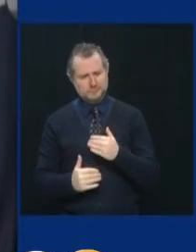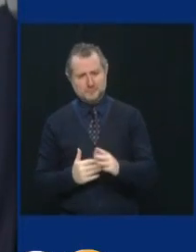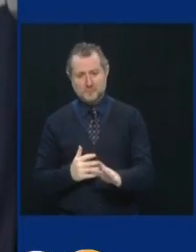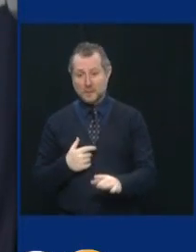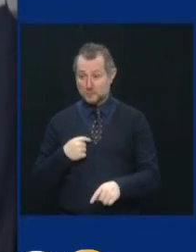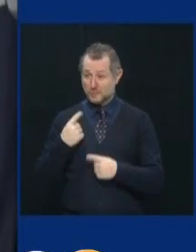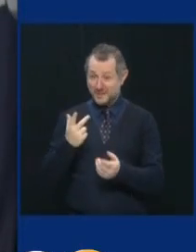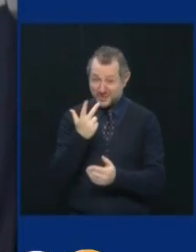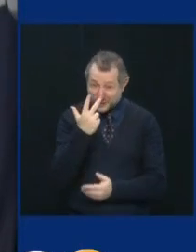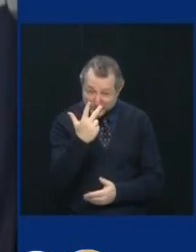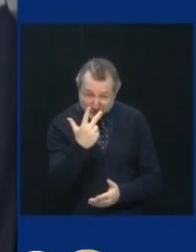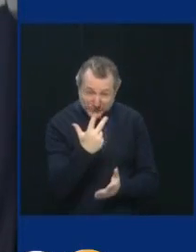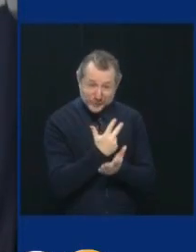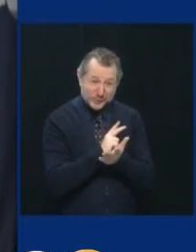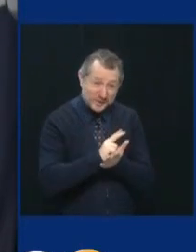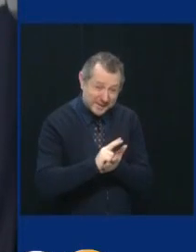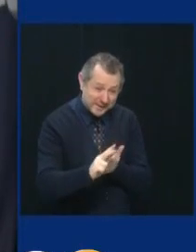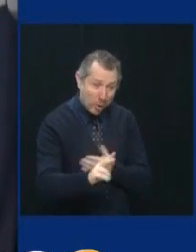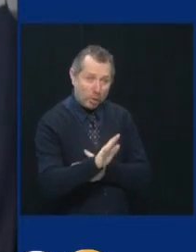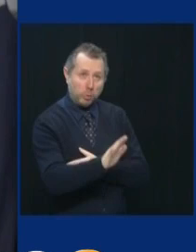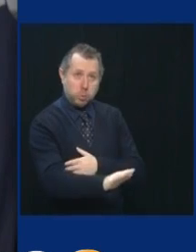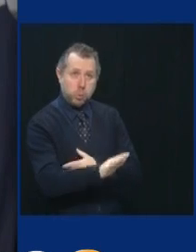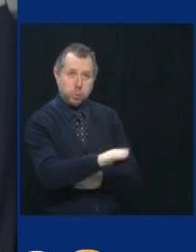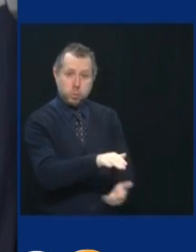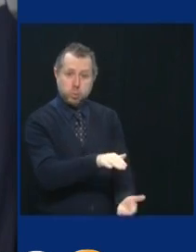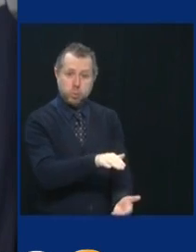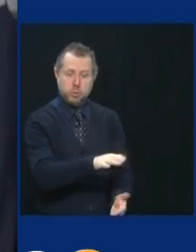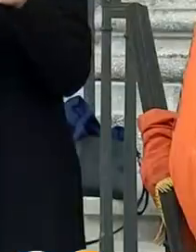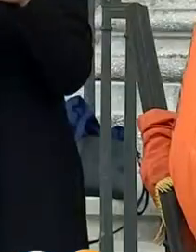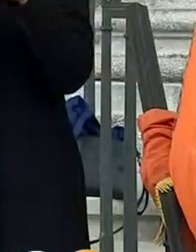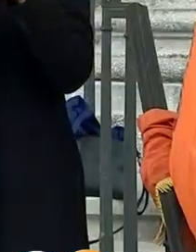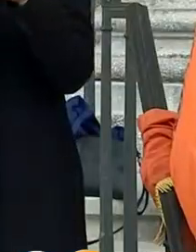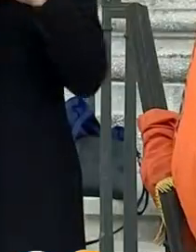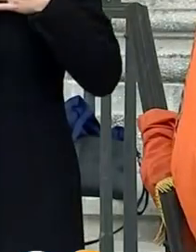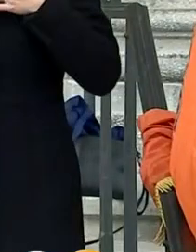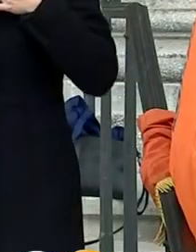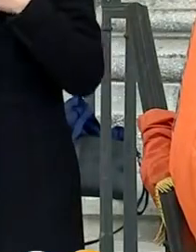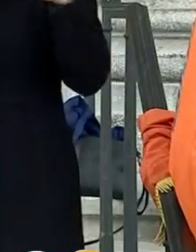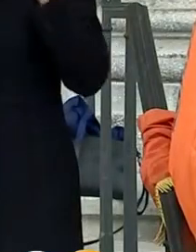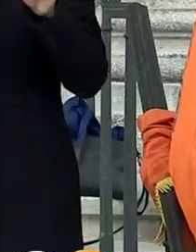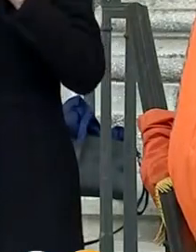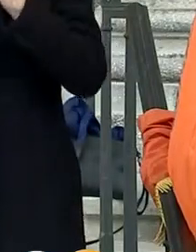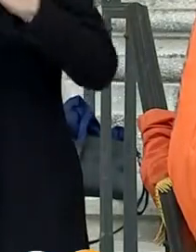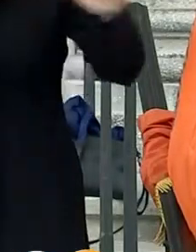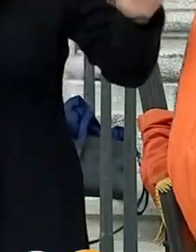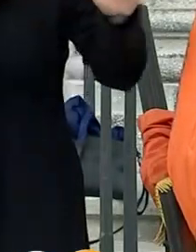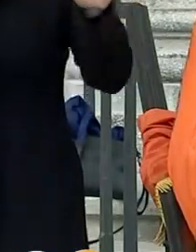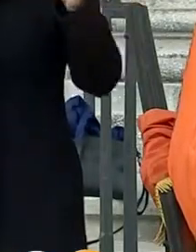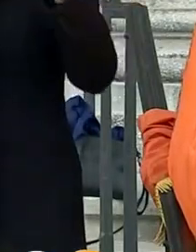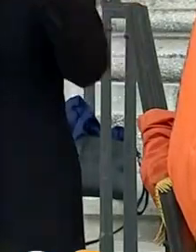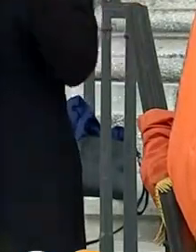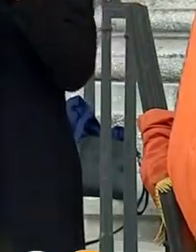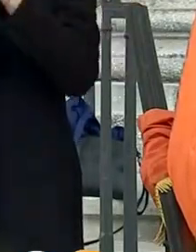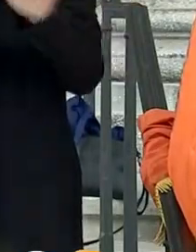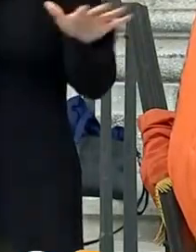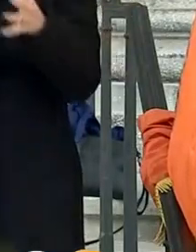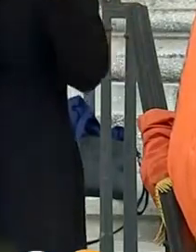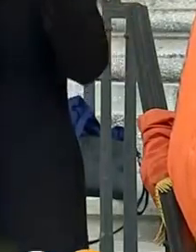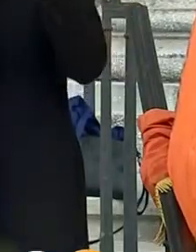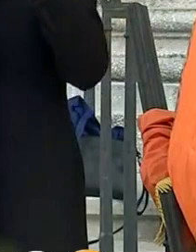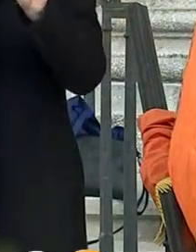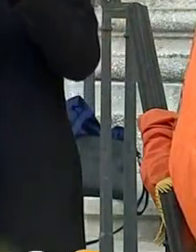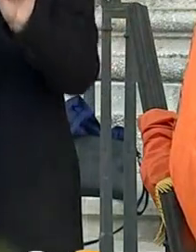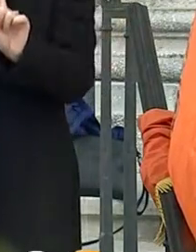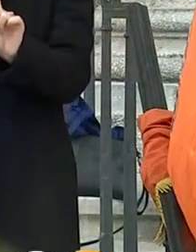and the vaccines haven't been administered. I am impatient. Nassau County Executive Laura Curran says the county no longer runs